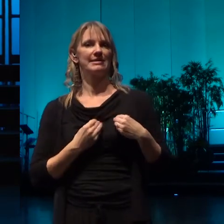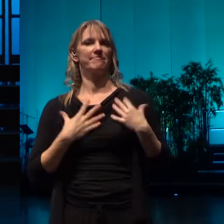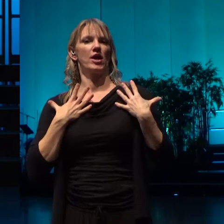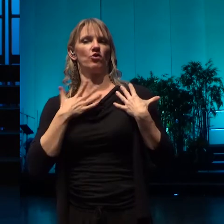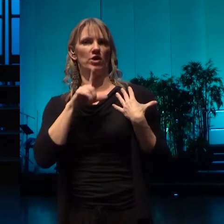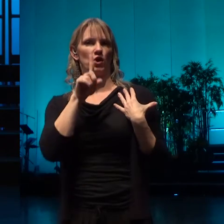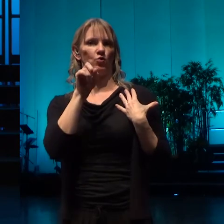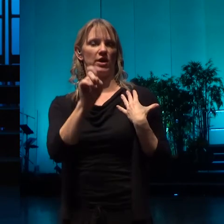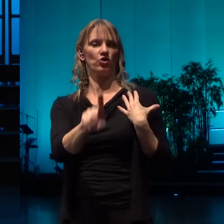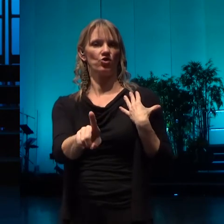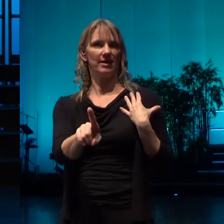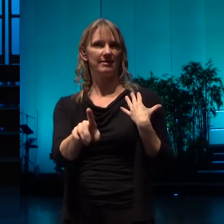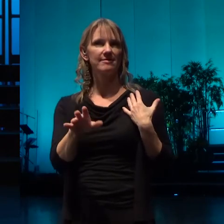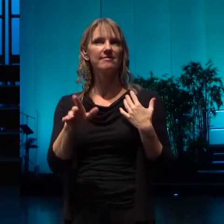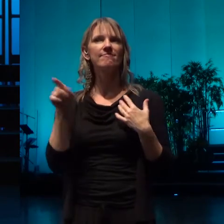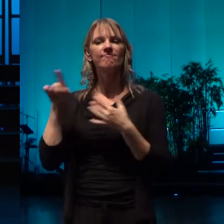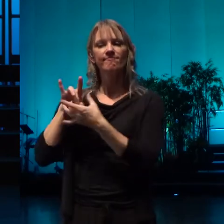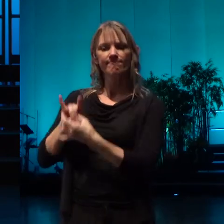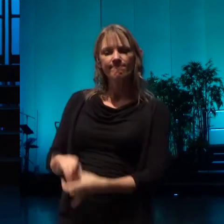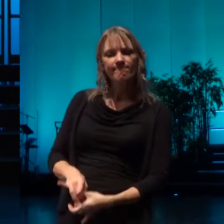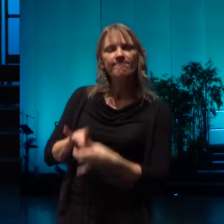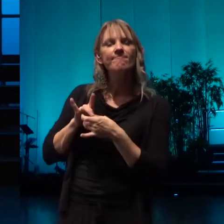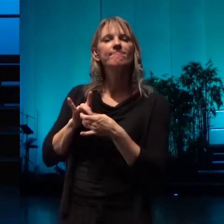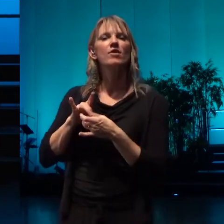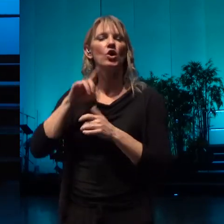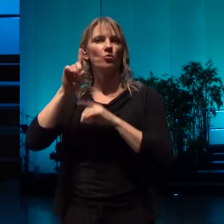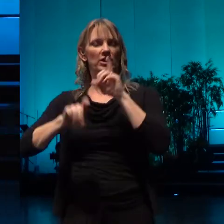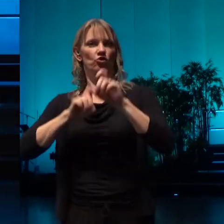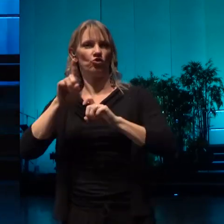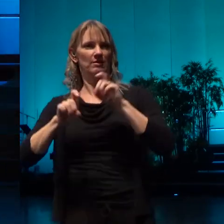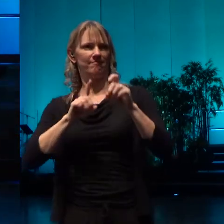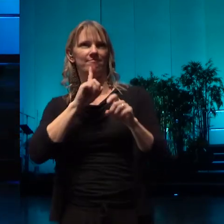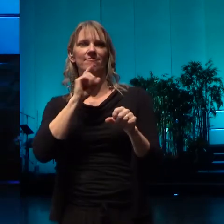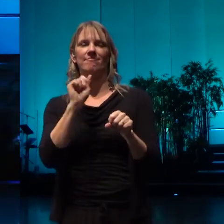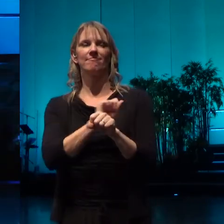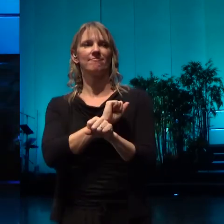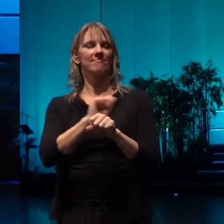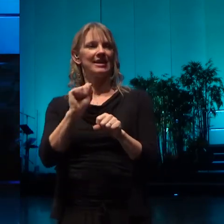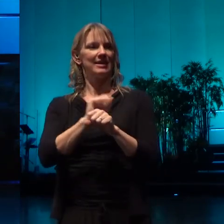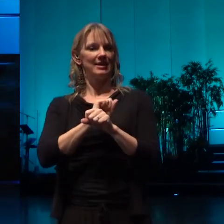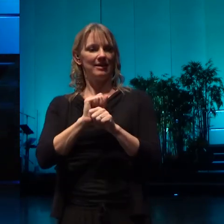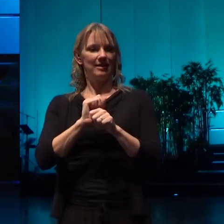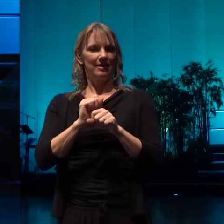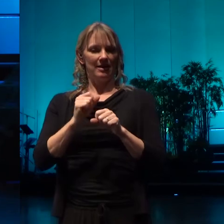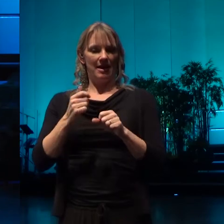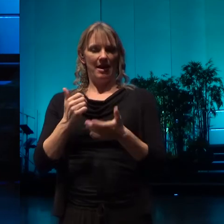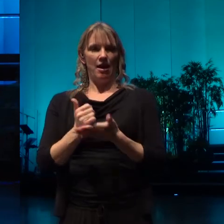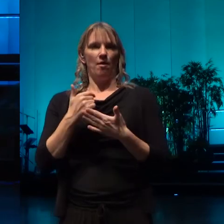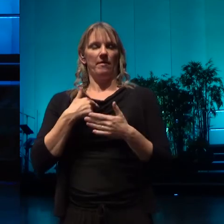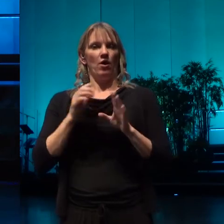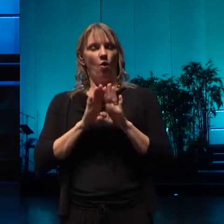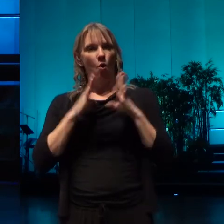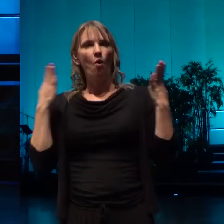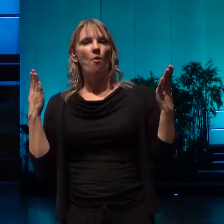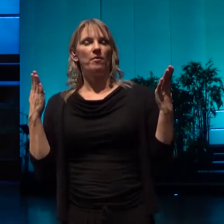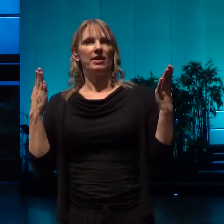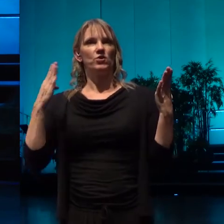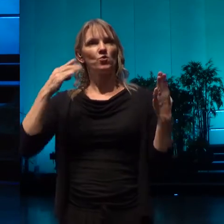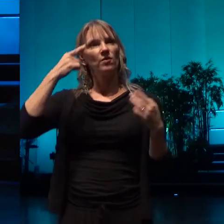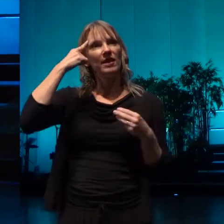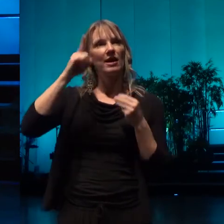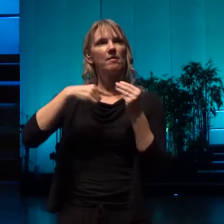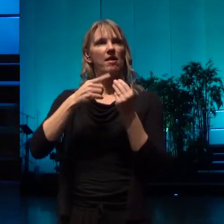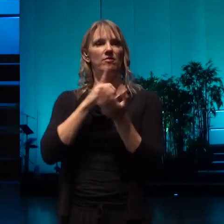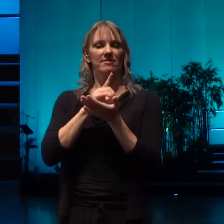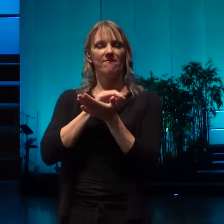questions. He connects deep within, and he comes out with these questions that really open me up to think of the